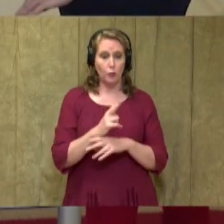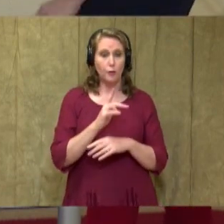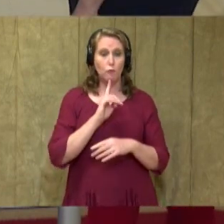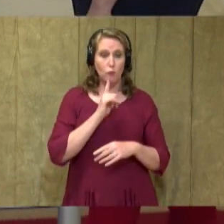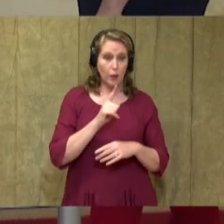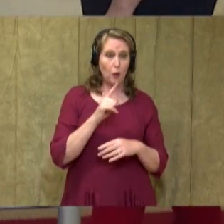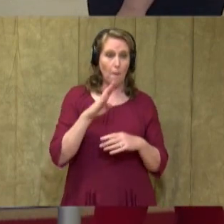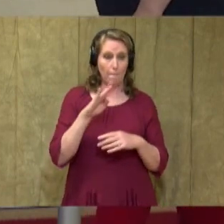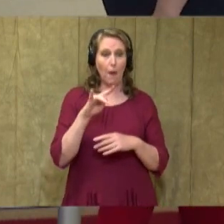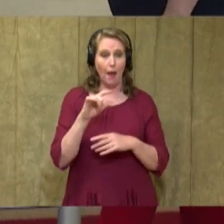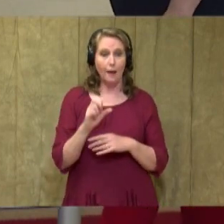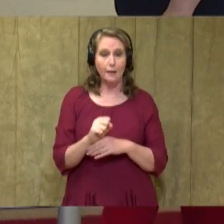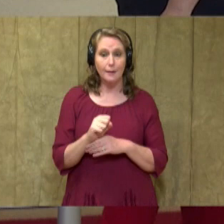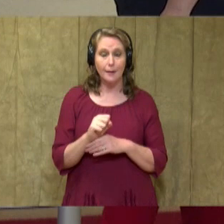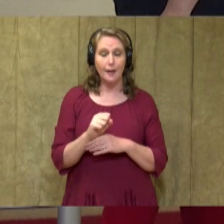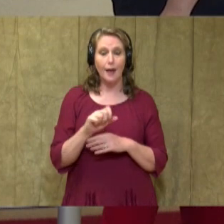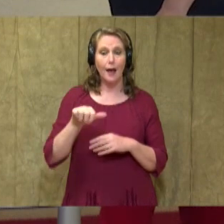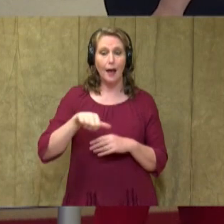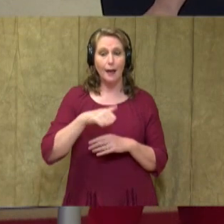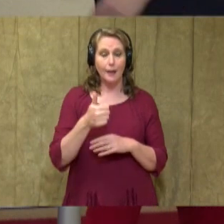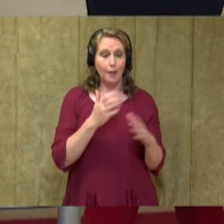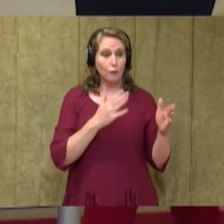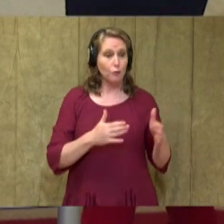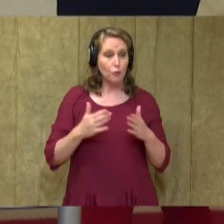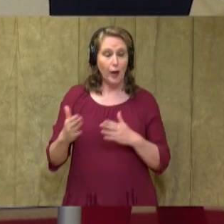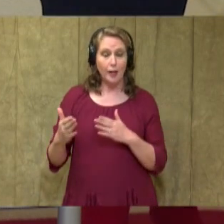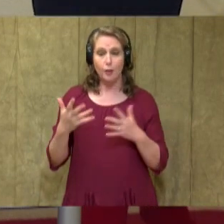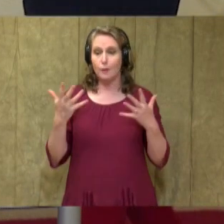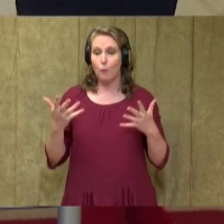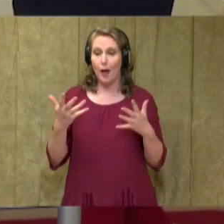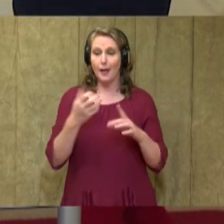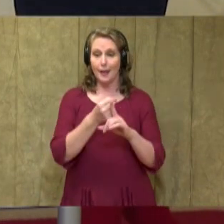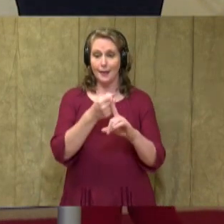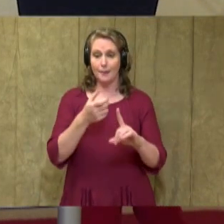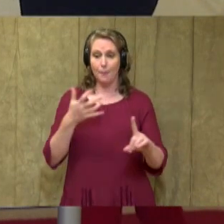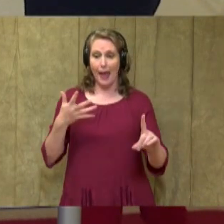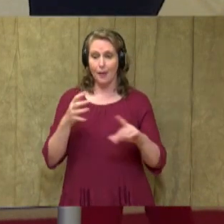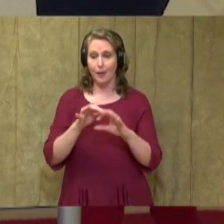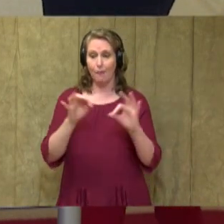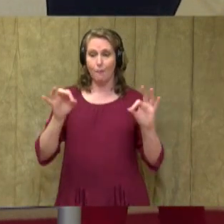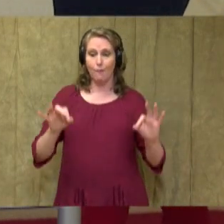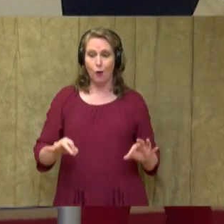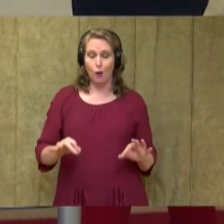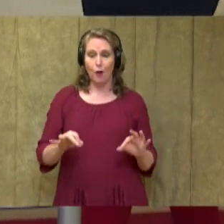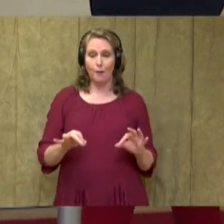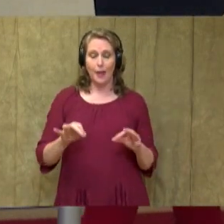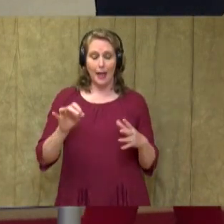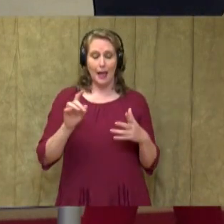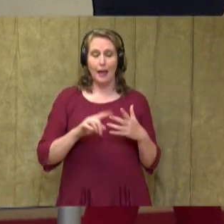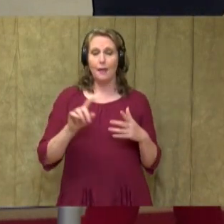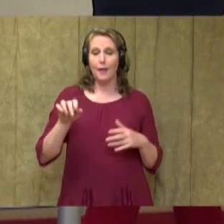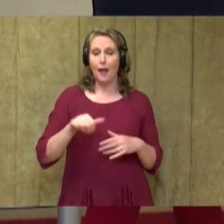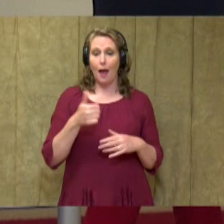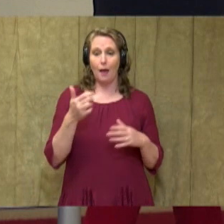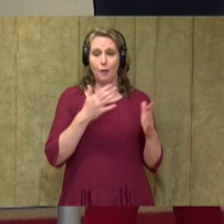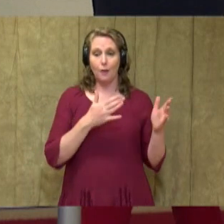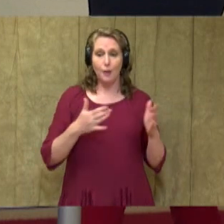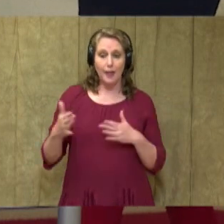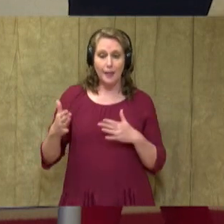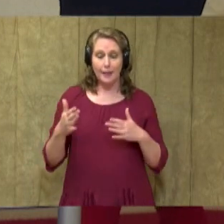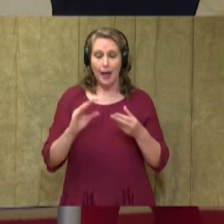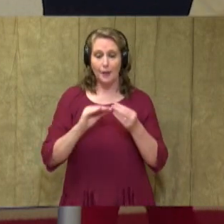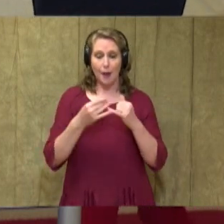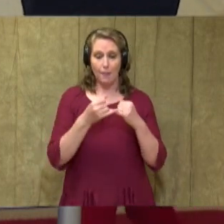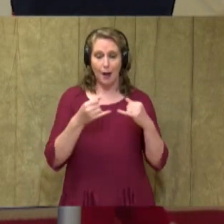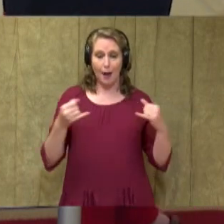blocks. Another one was expanded form. The other strategy we talked about was an open